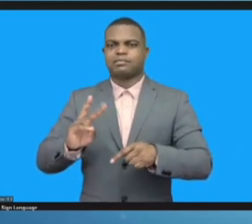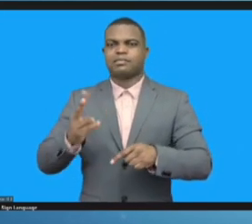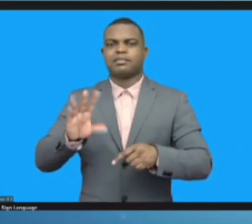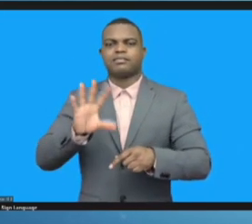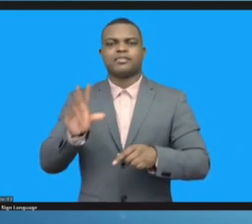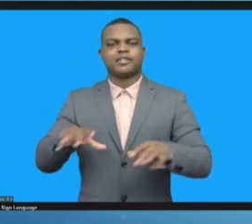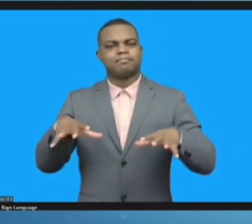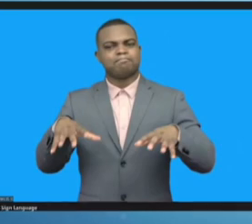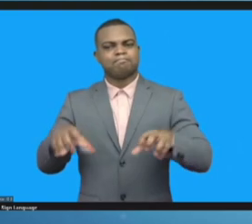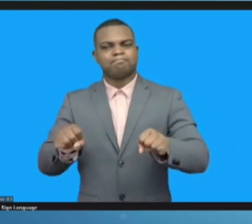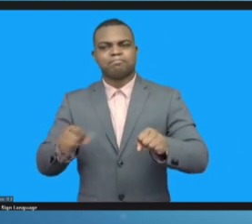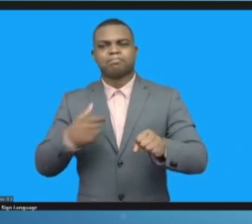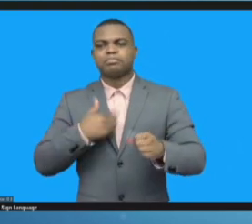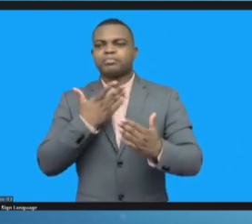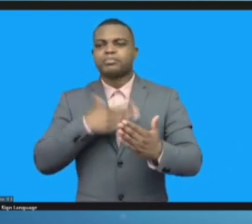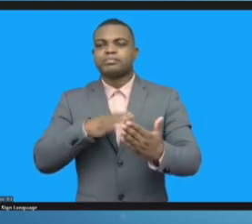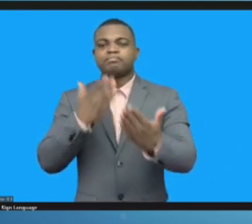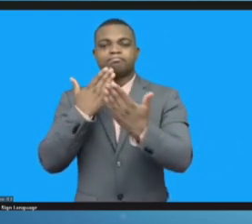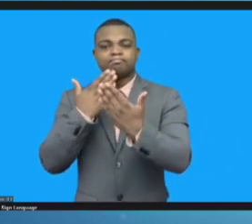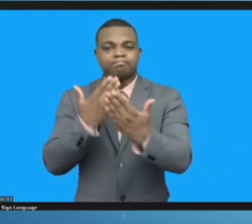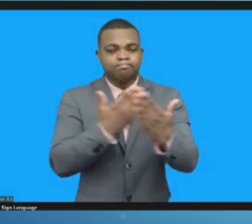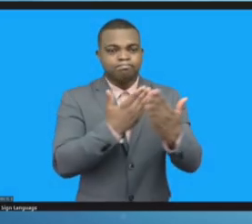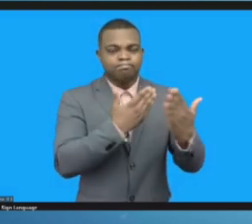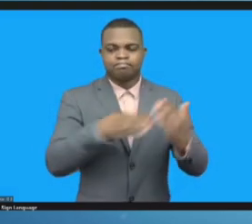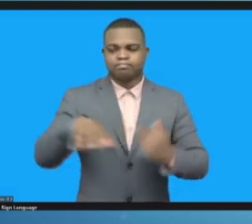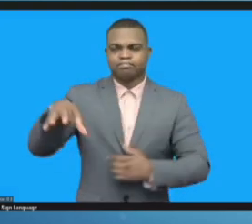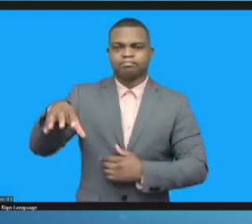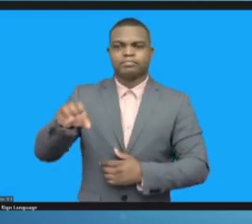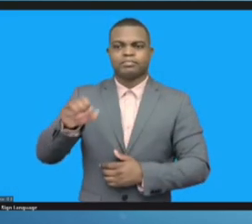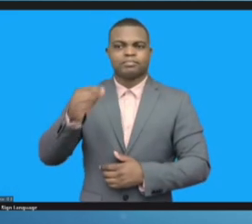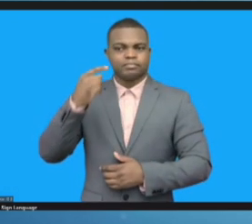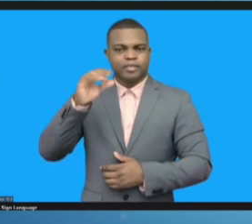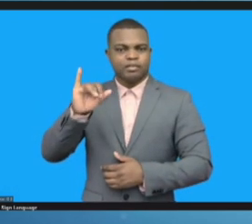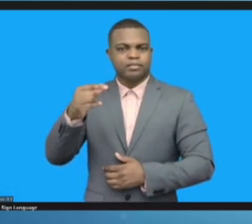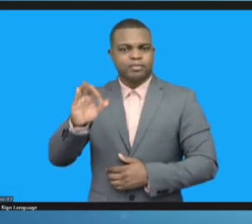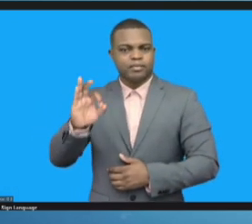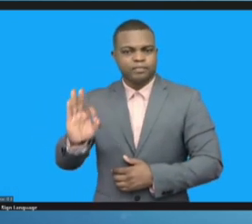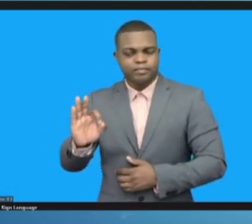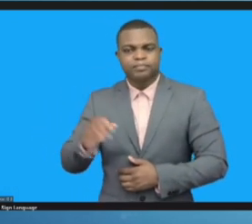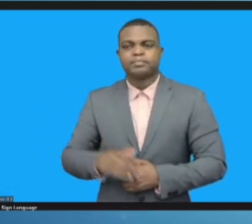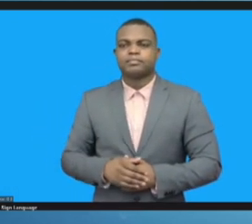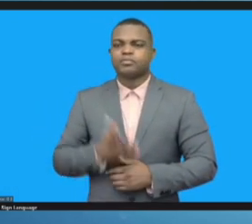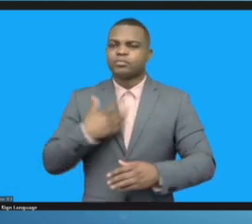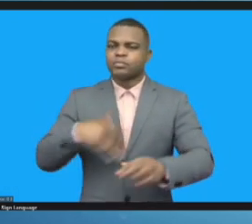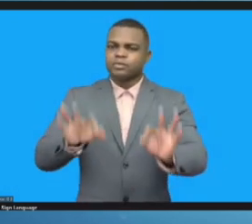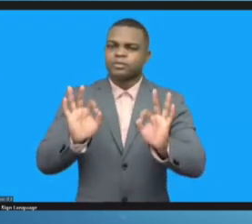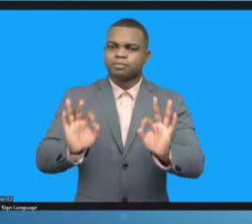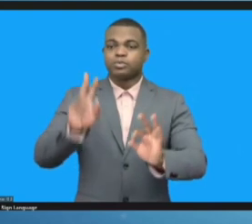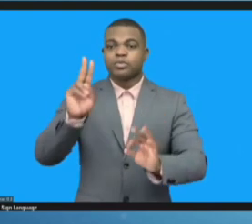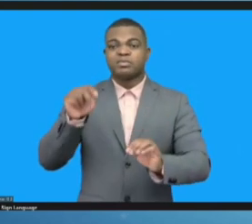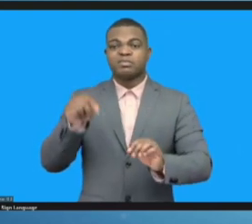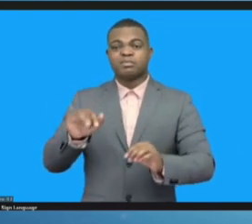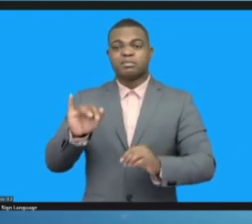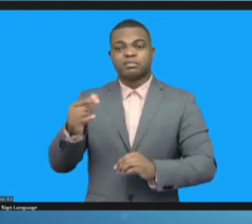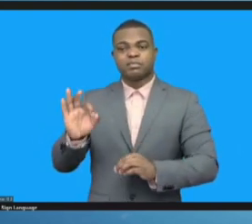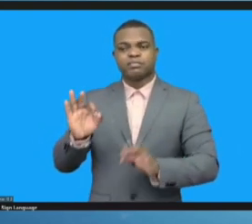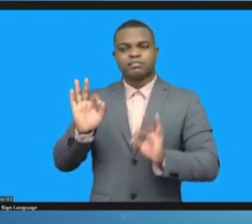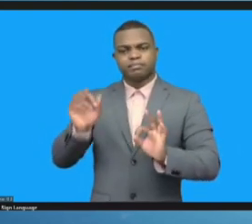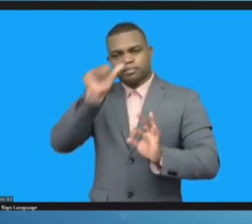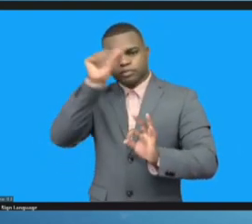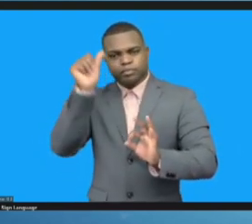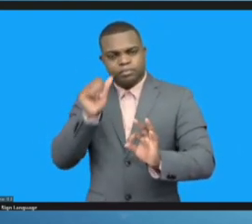have gathered in this forum in Katowice in Poland, and the world has continued to face dramatic changes